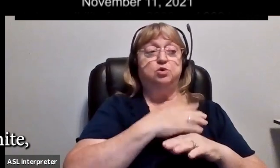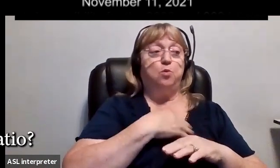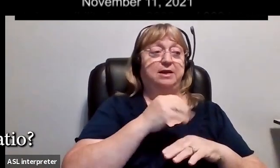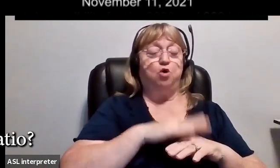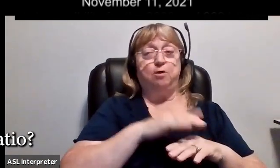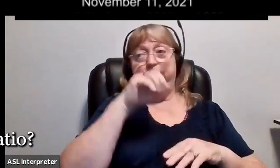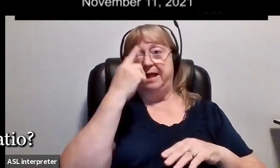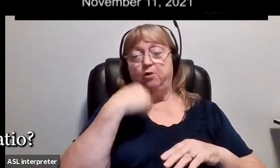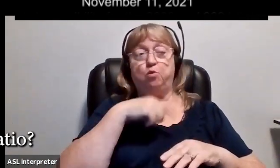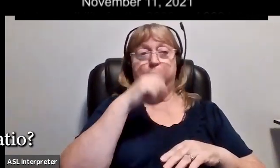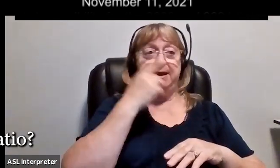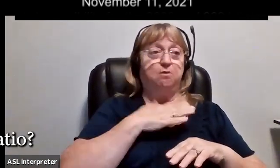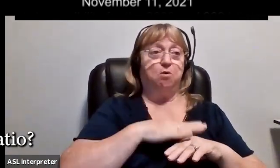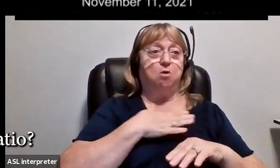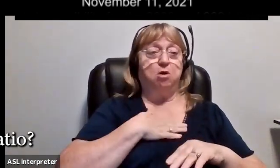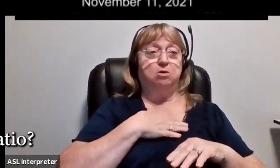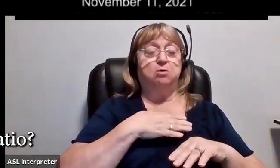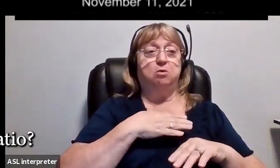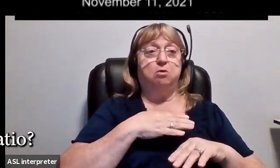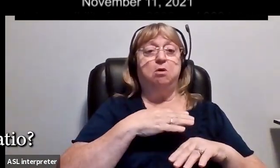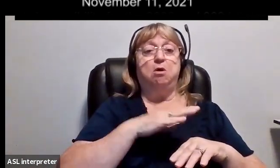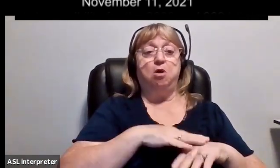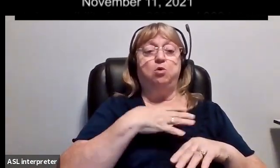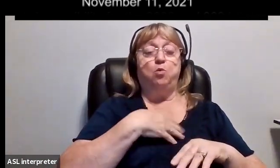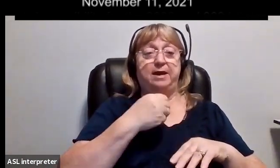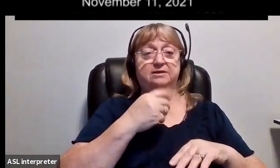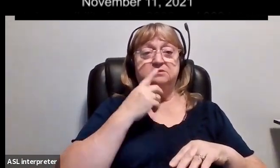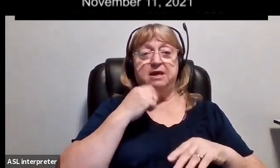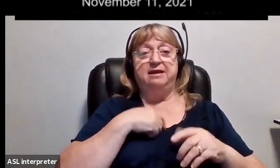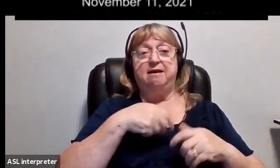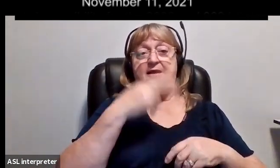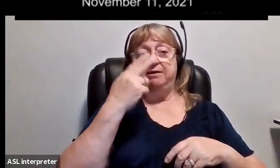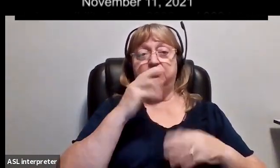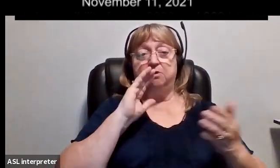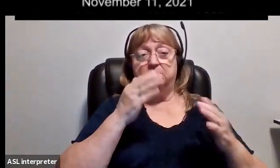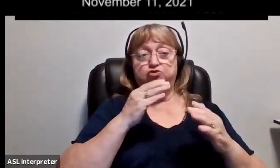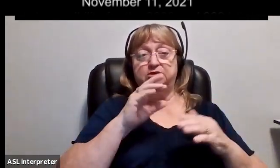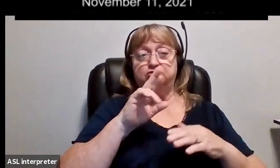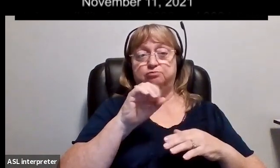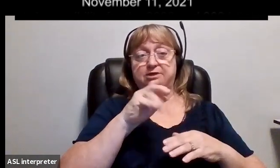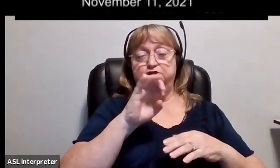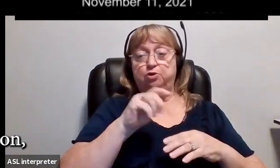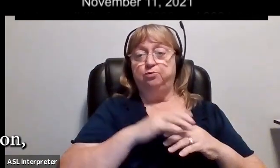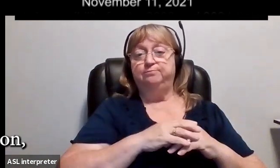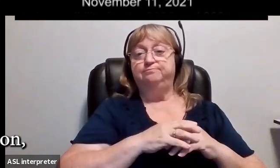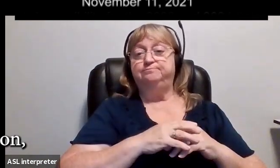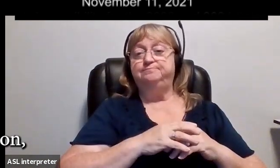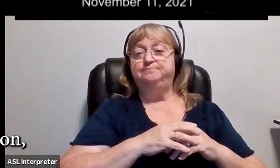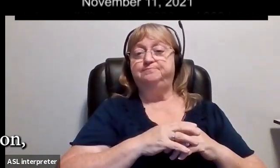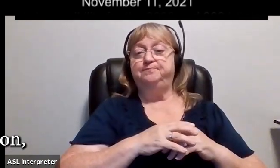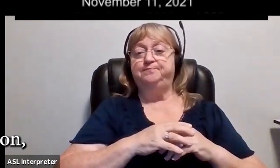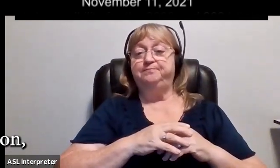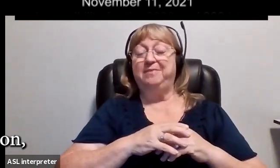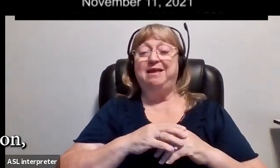on white, which is at a much higher contrast ratio? And this is from Soli. I actually do